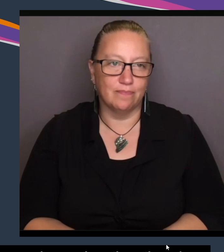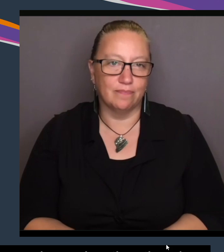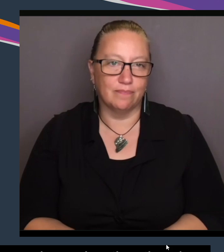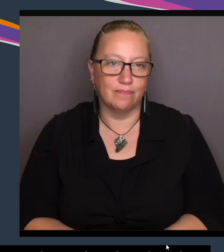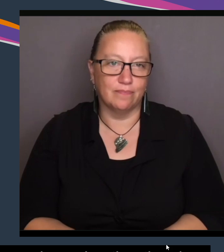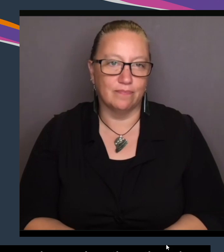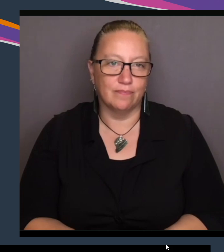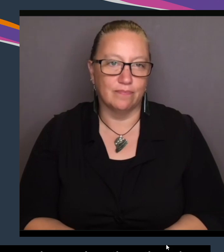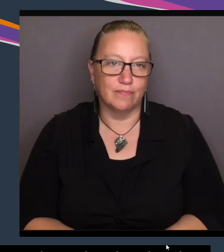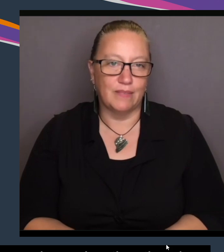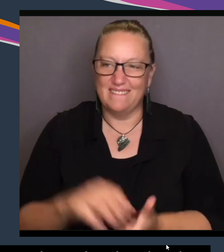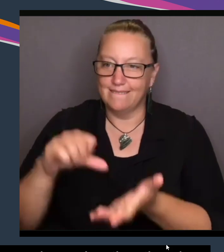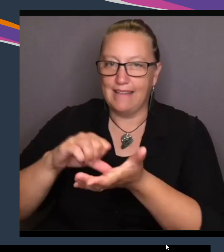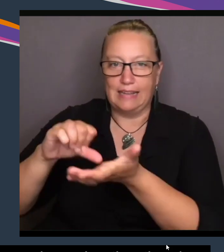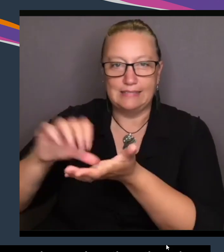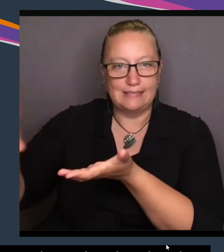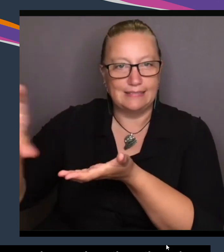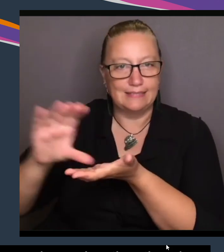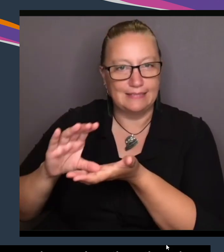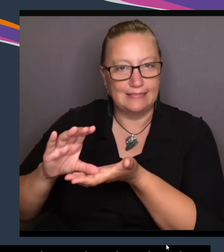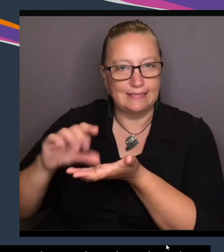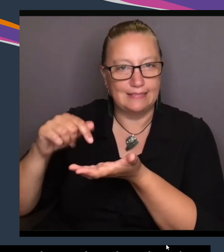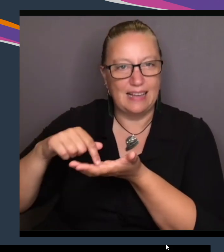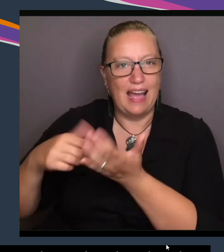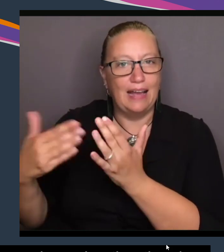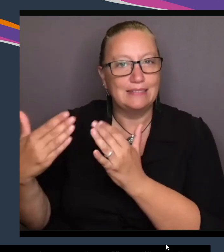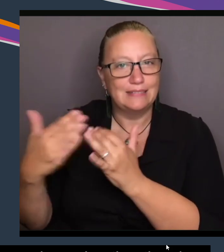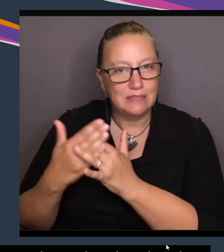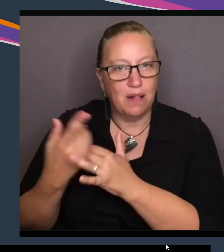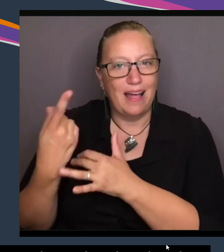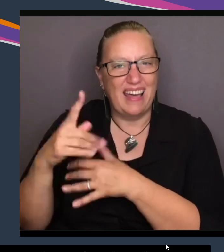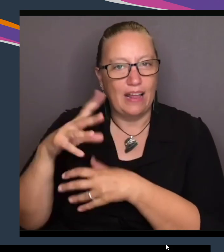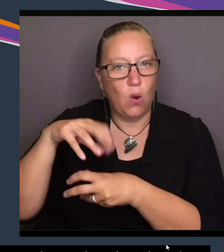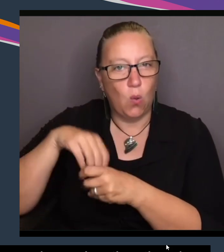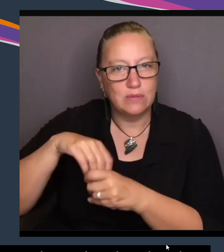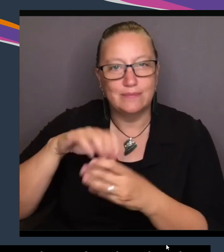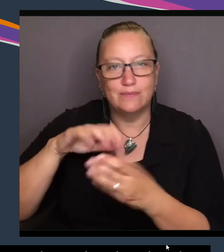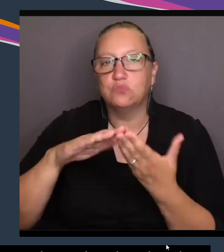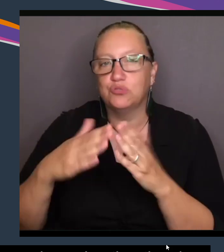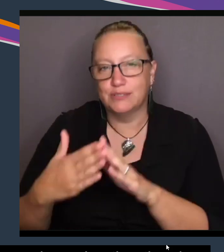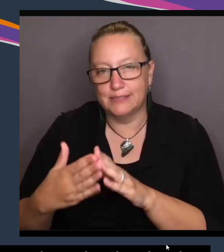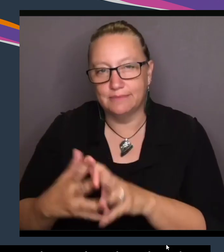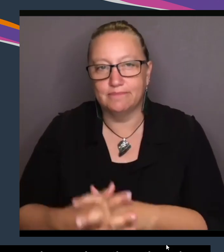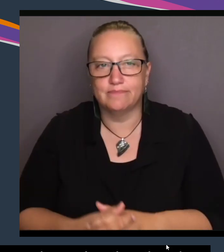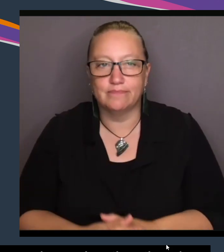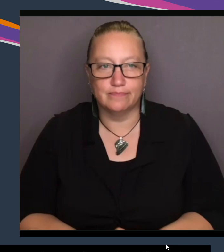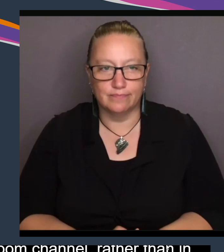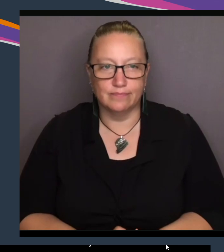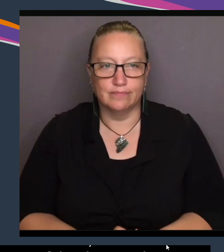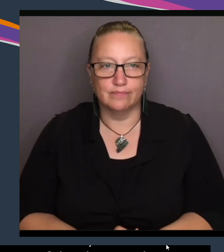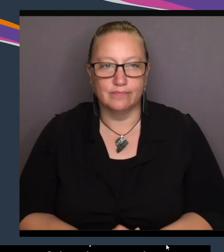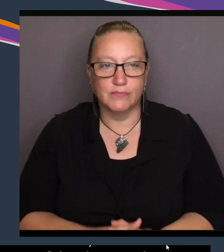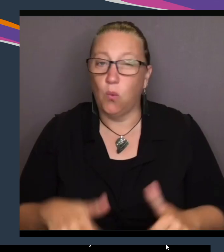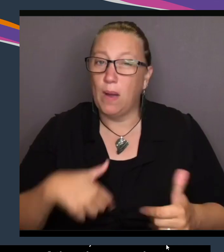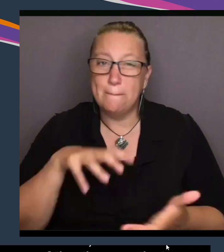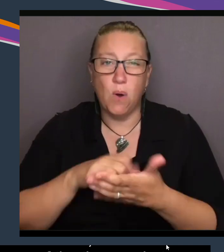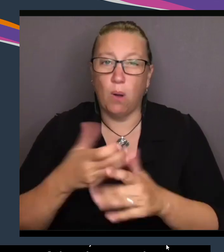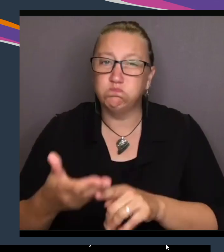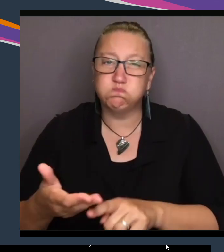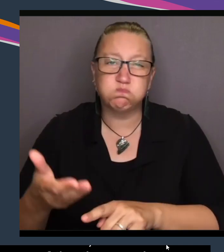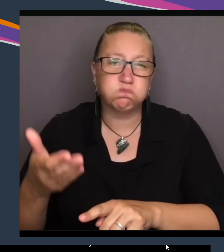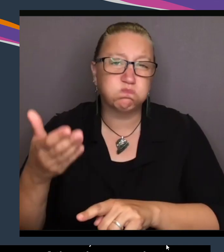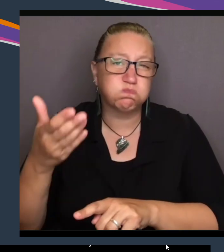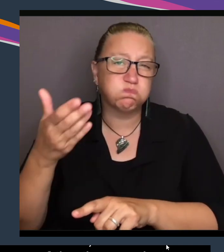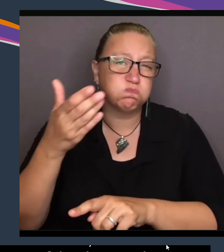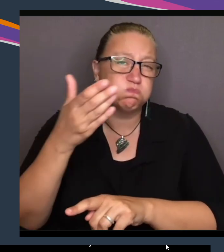our funding topic of accessible and inclusive community. Unfortunately, despite booking well in advance,